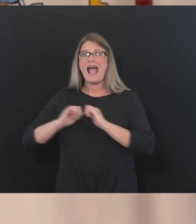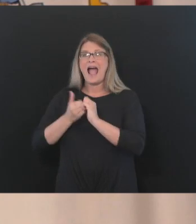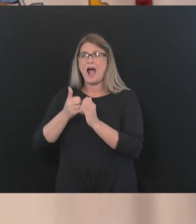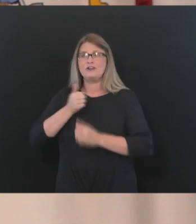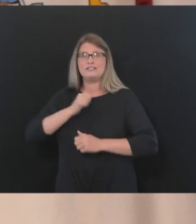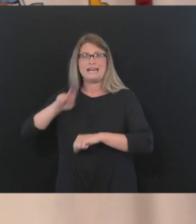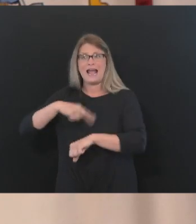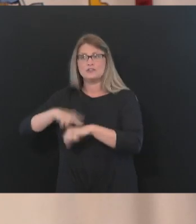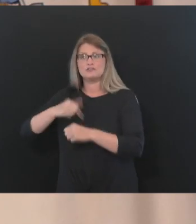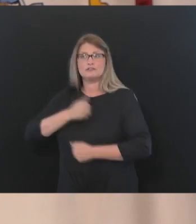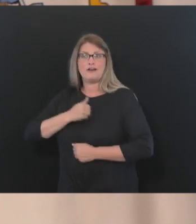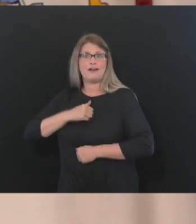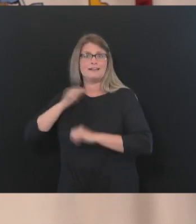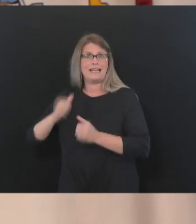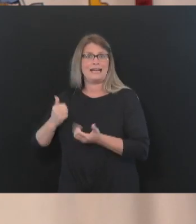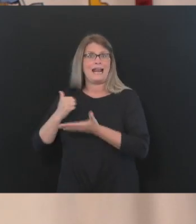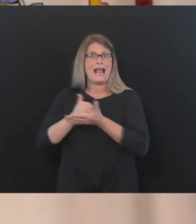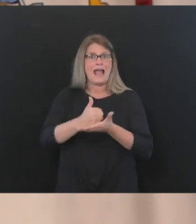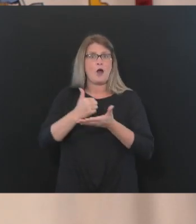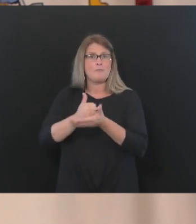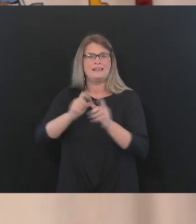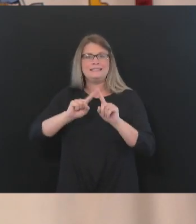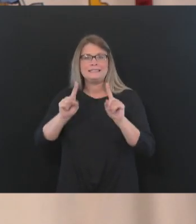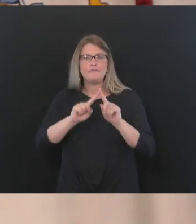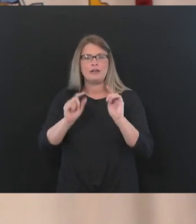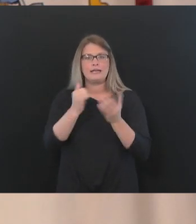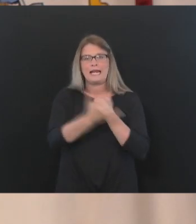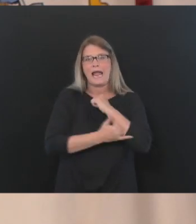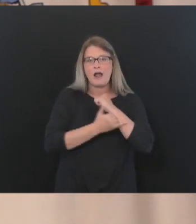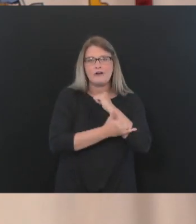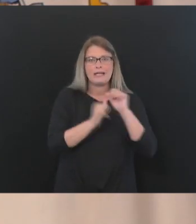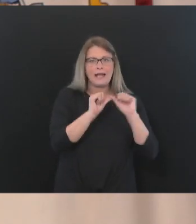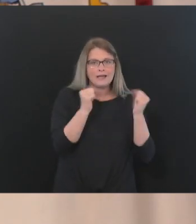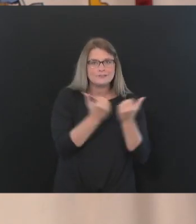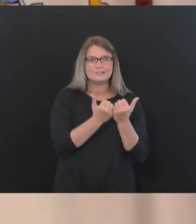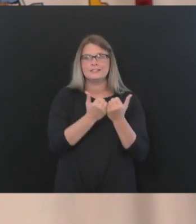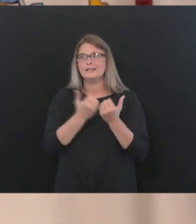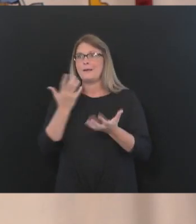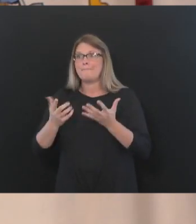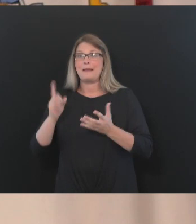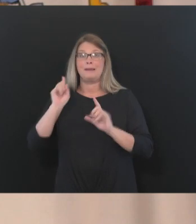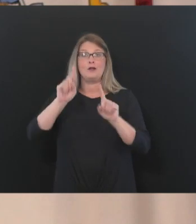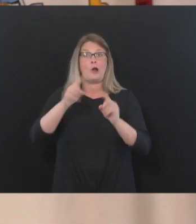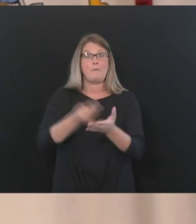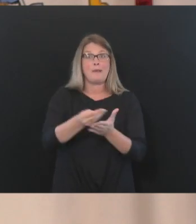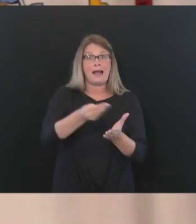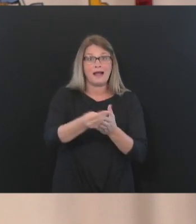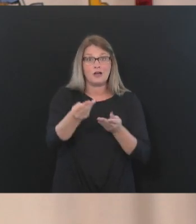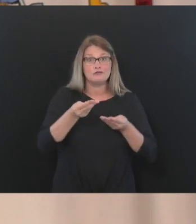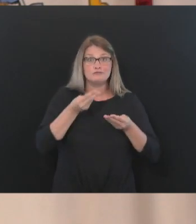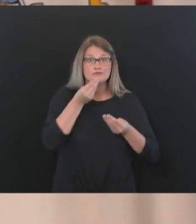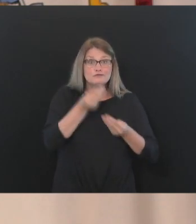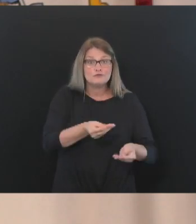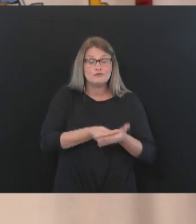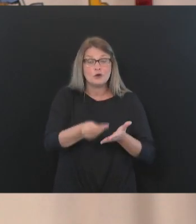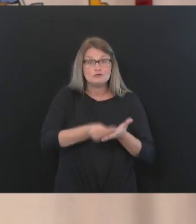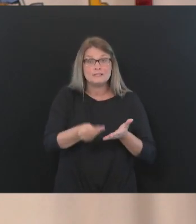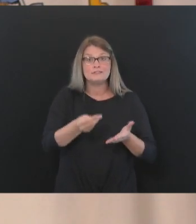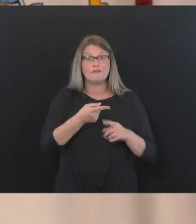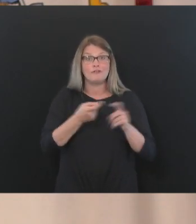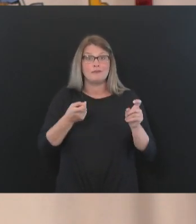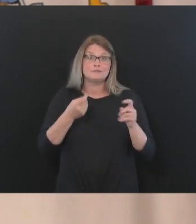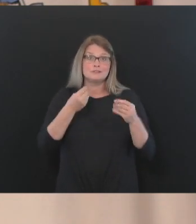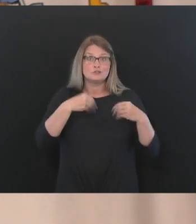every way, all of our county agencies, all the way from going to get groceries for people or whatever it may be. And